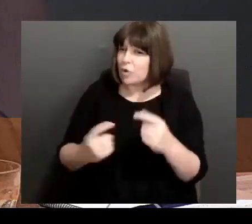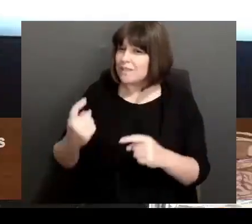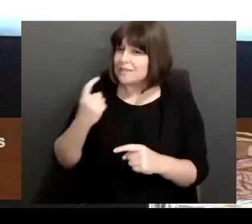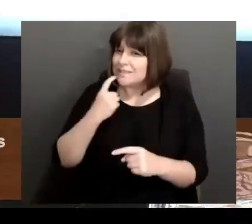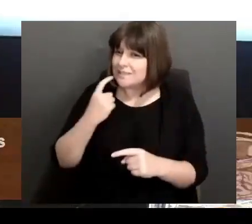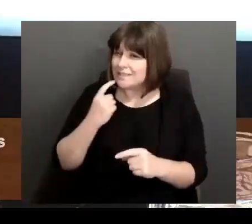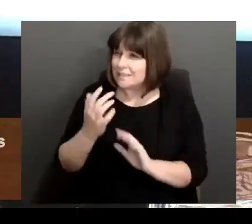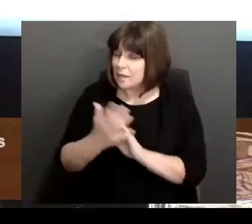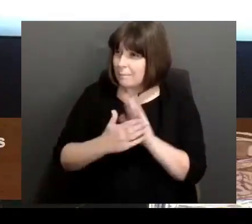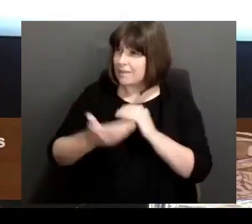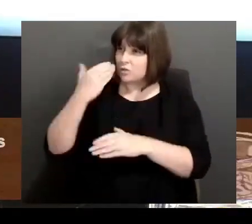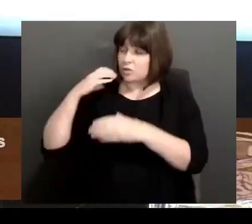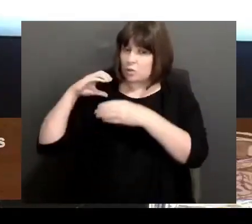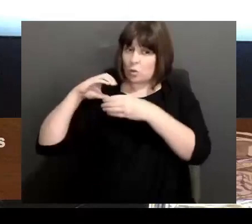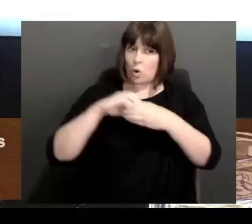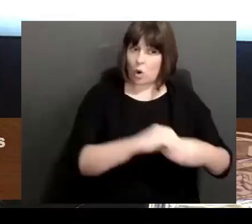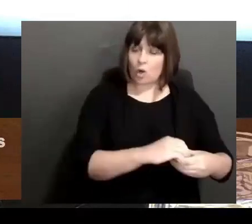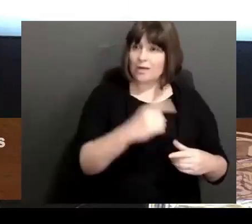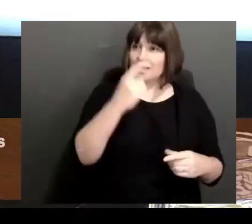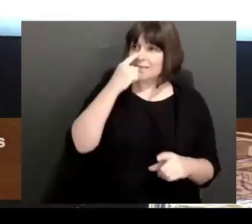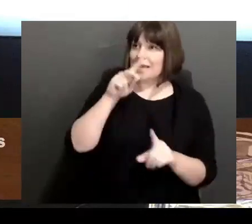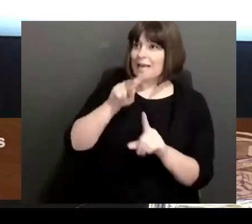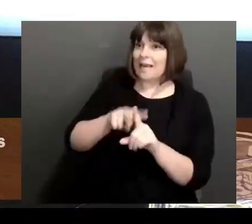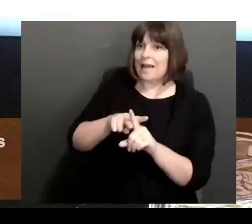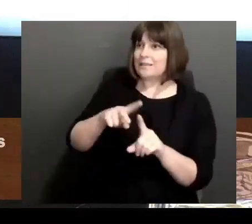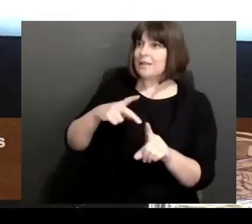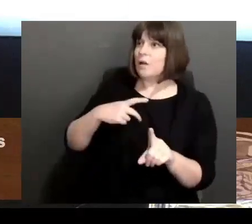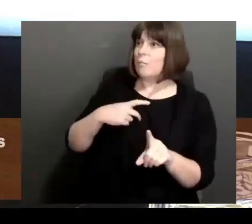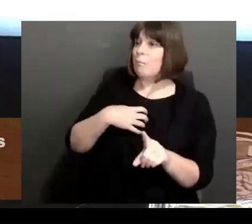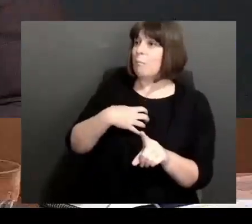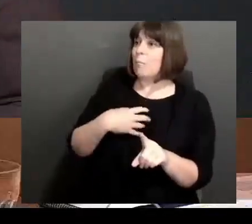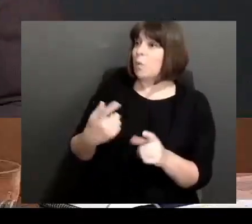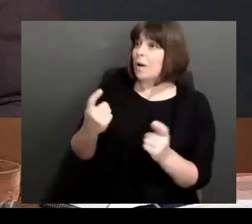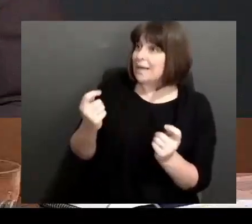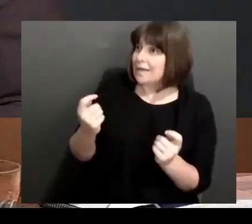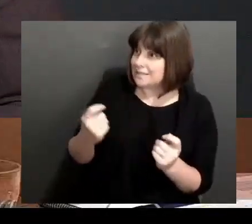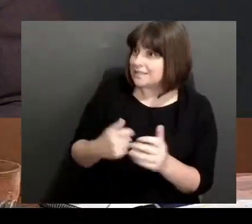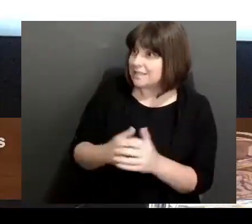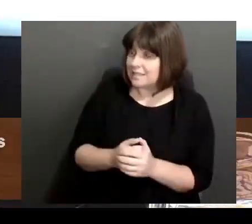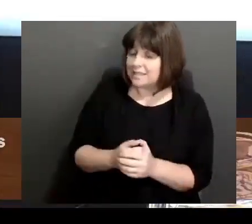the future? I commit to that, Commissioner. You agree to doing that?